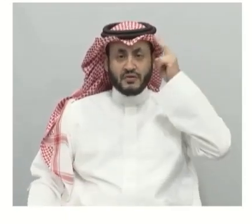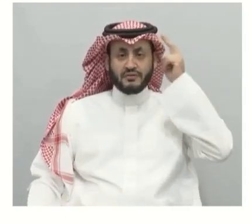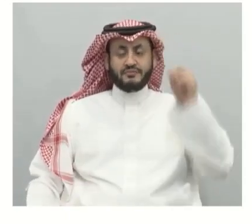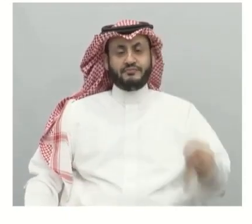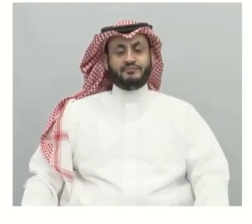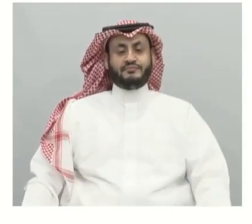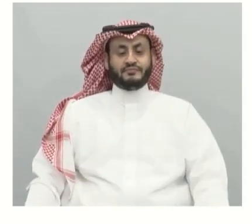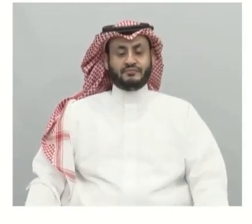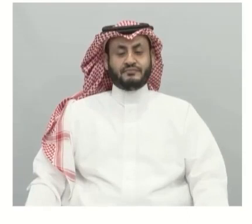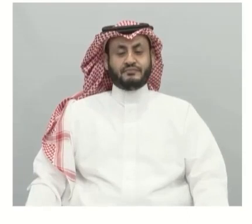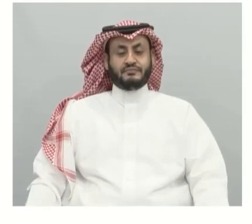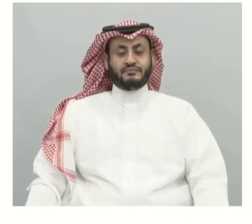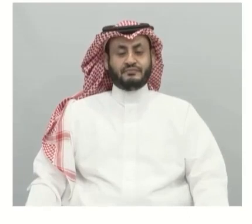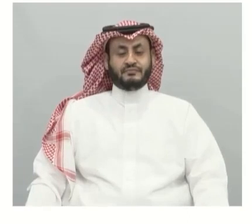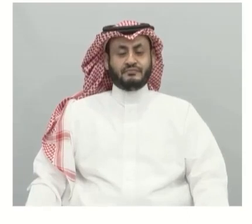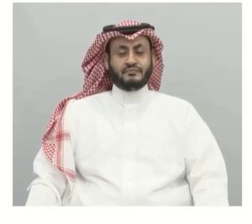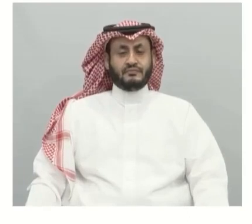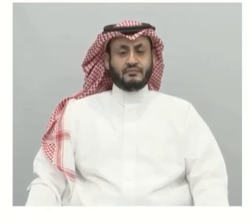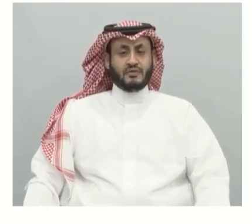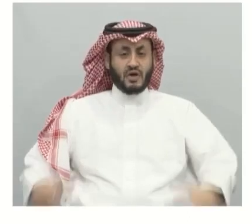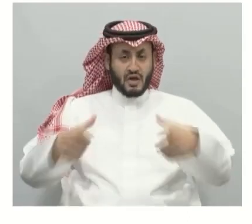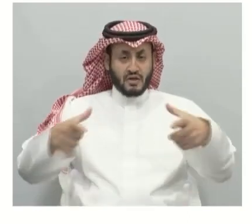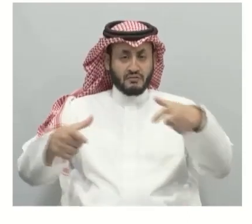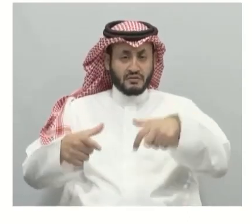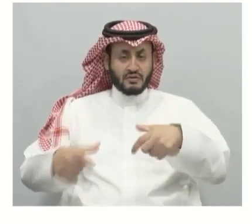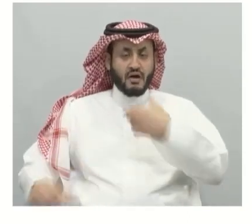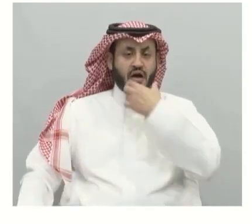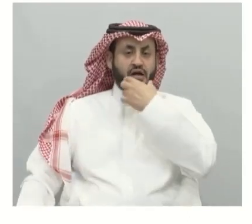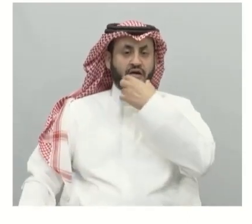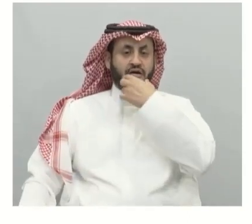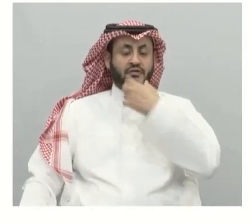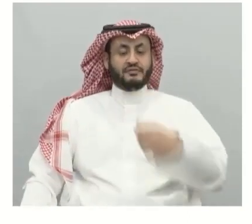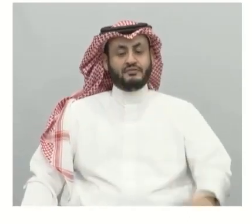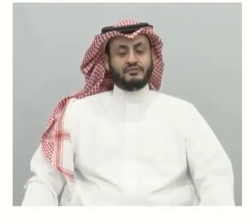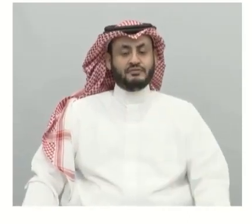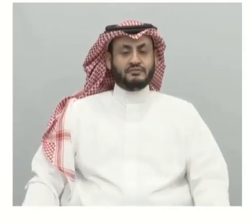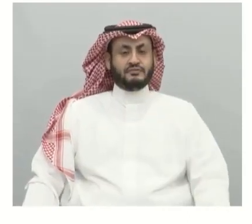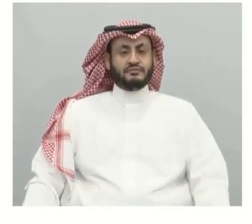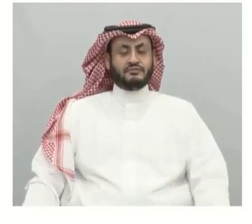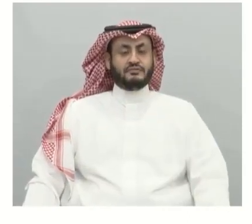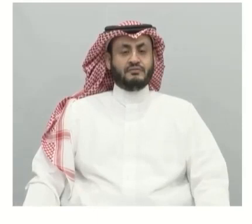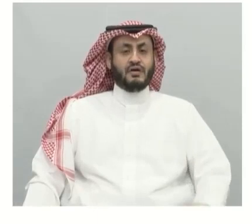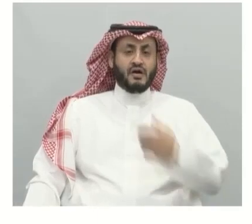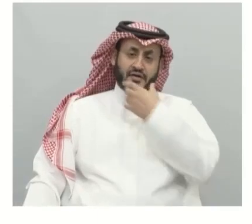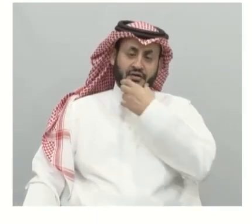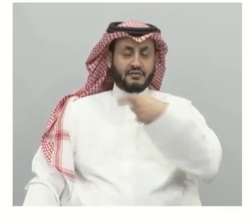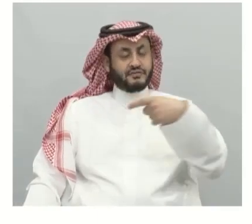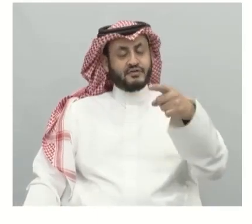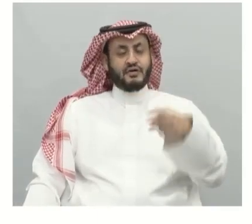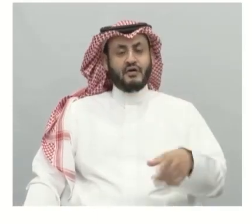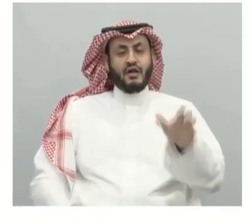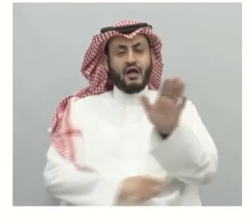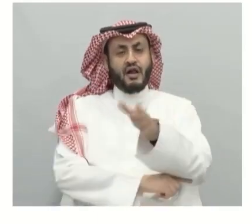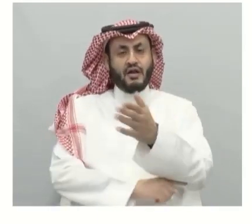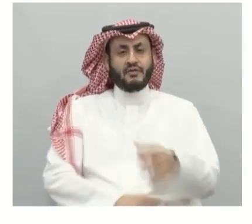Saudi. What's the capital of your country? I can hear you. Riyadh is the capital of Saudi